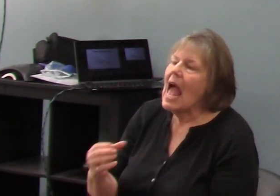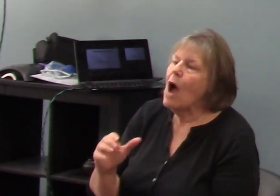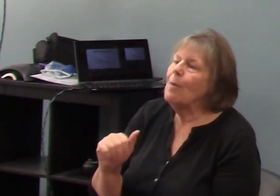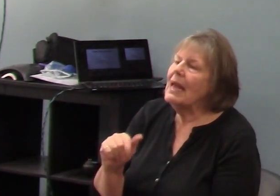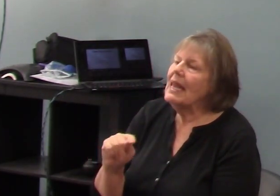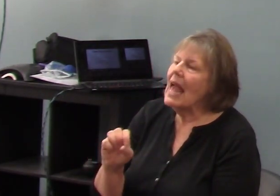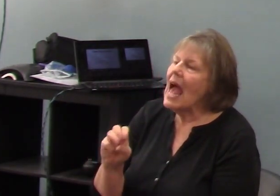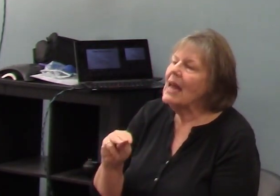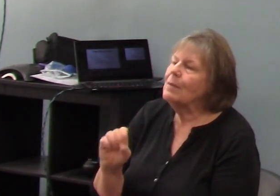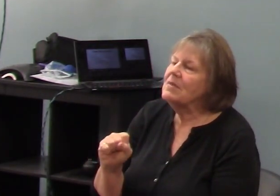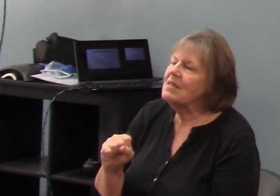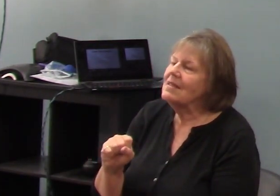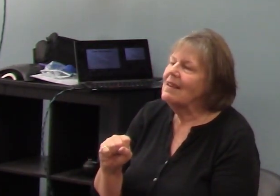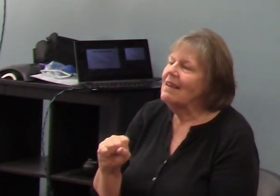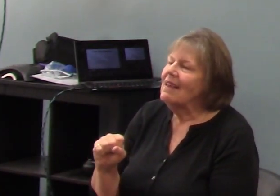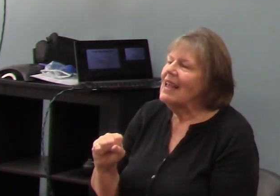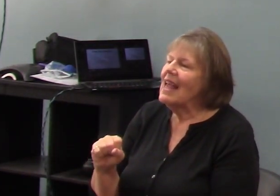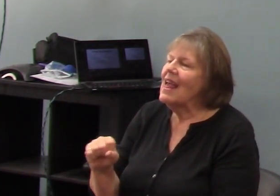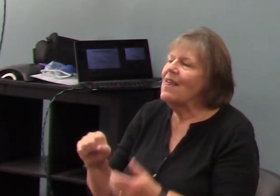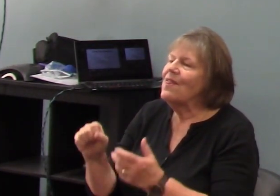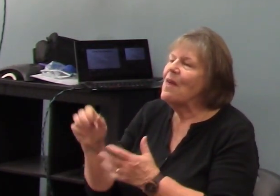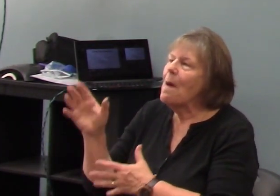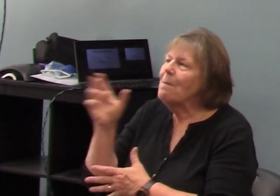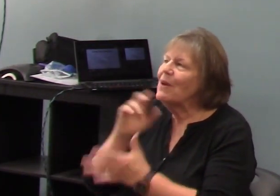Way galaxy.